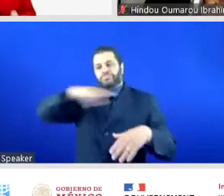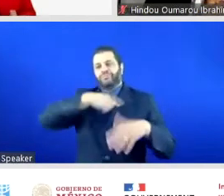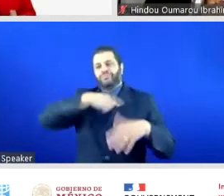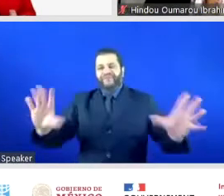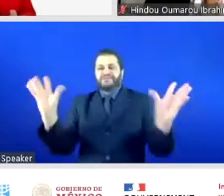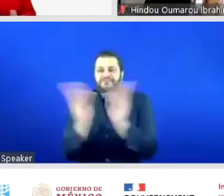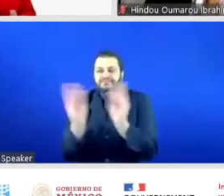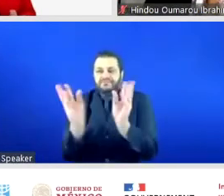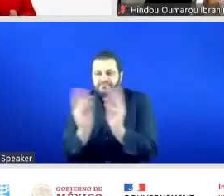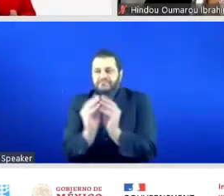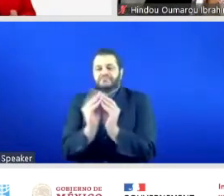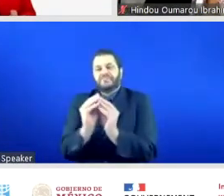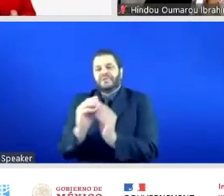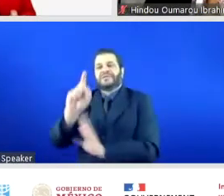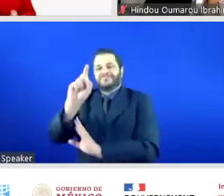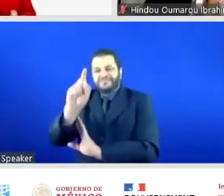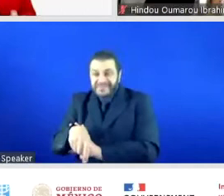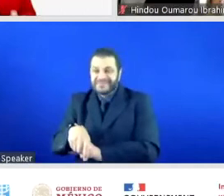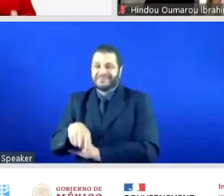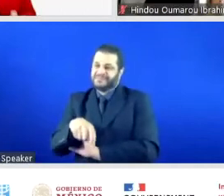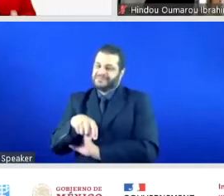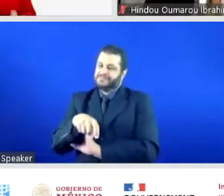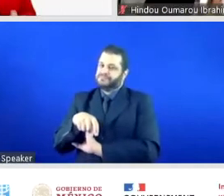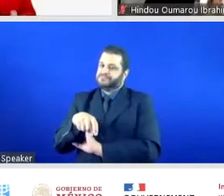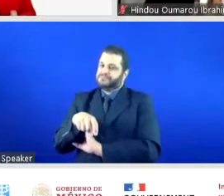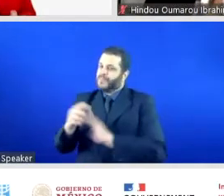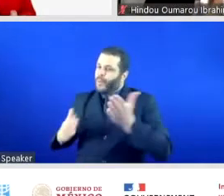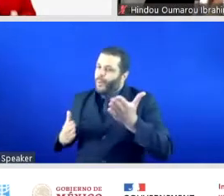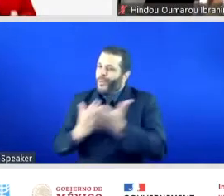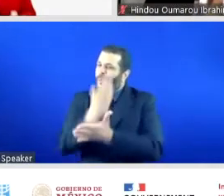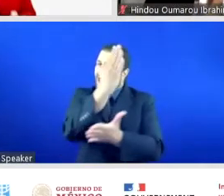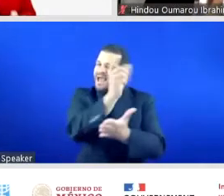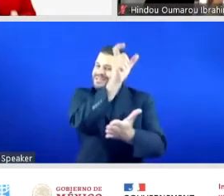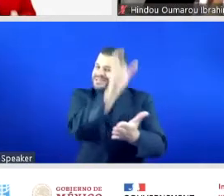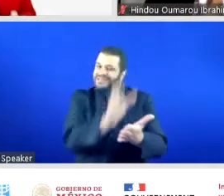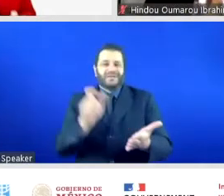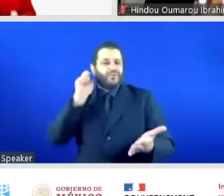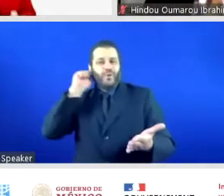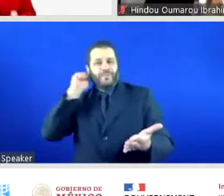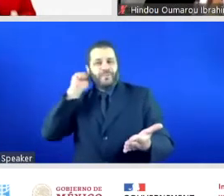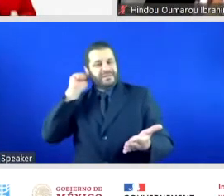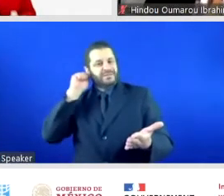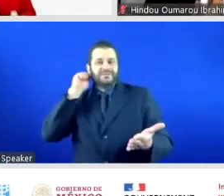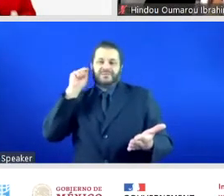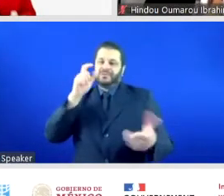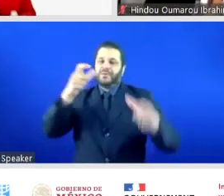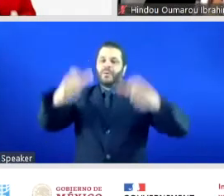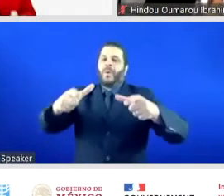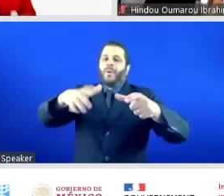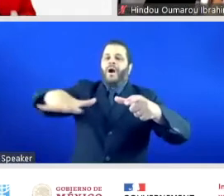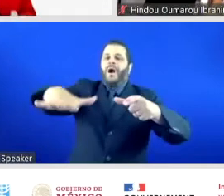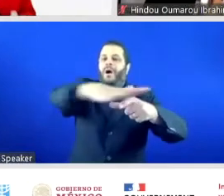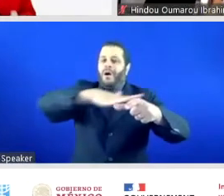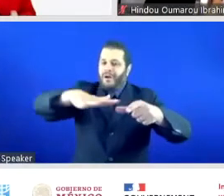are sitting in our government. We need to talk to people who are actually also consuming the products that are actually